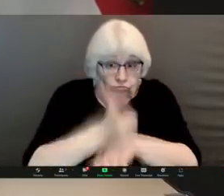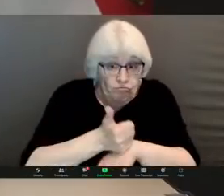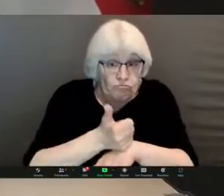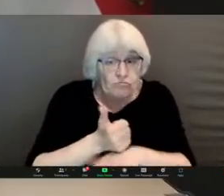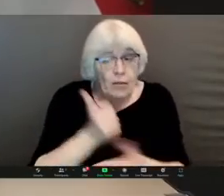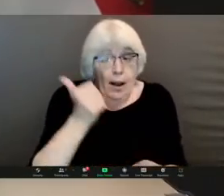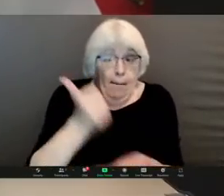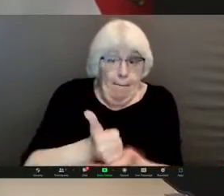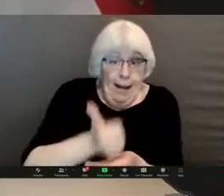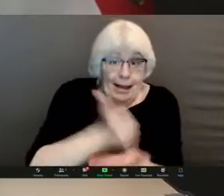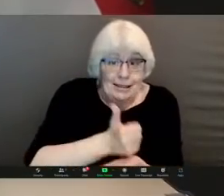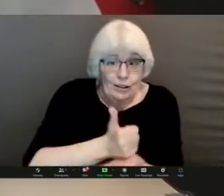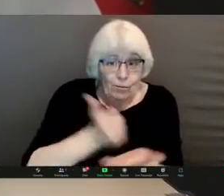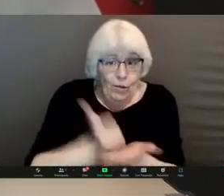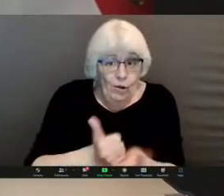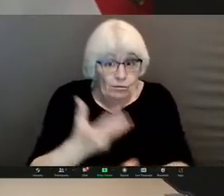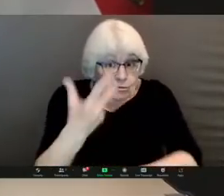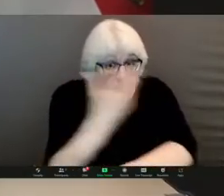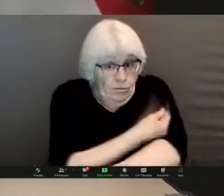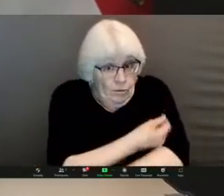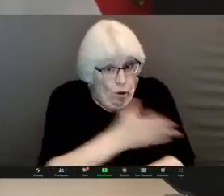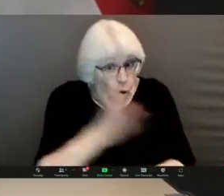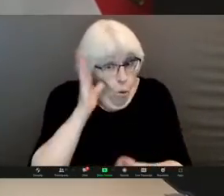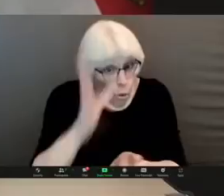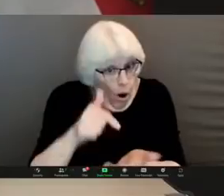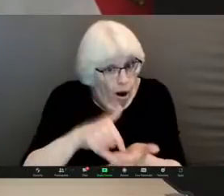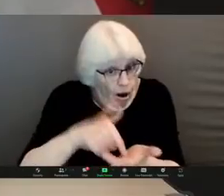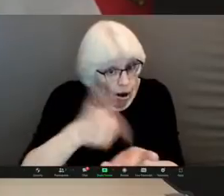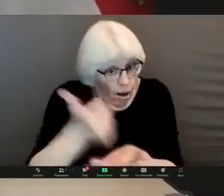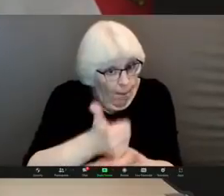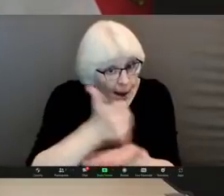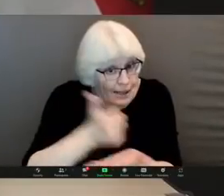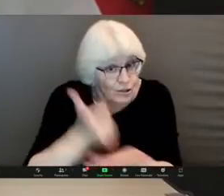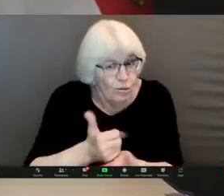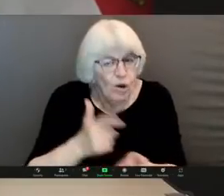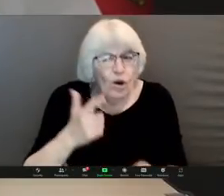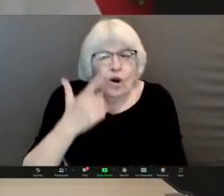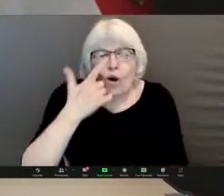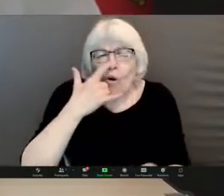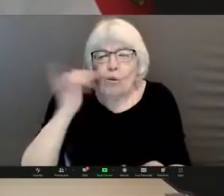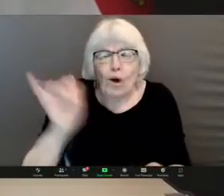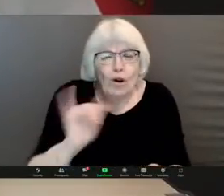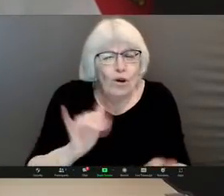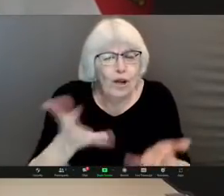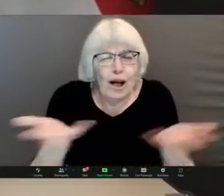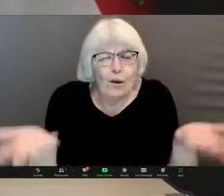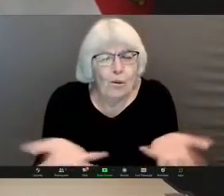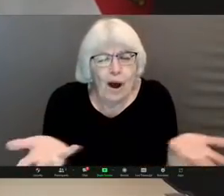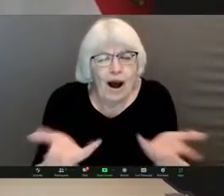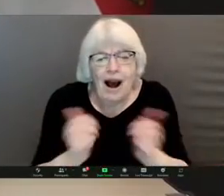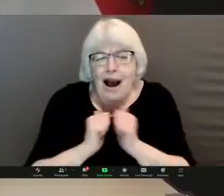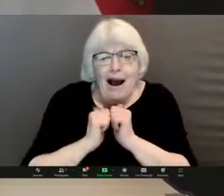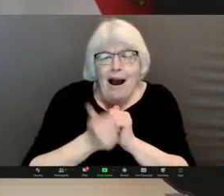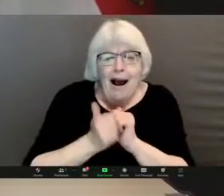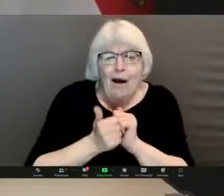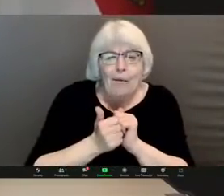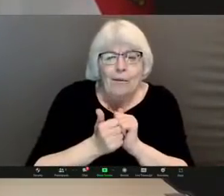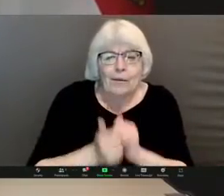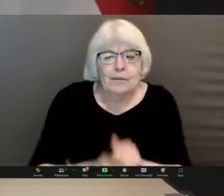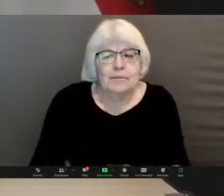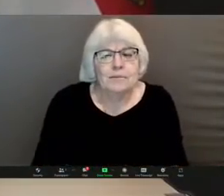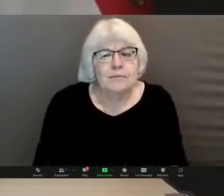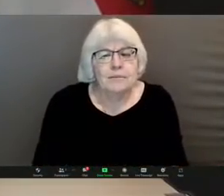Well, I would say the first answer to that is I think we've had a vaccine passport from the beginning, essentially. I think our PEI